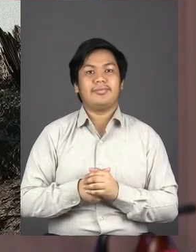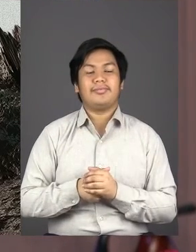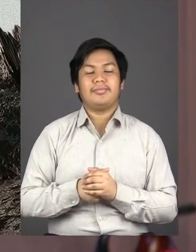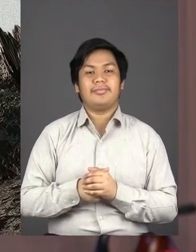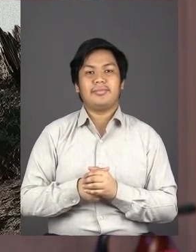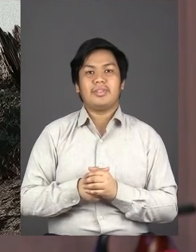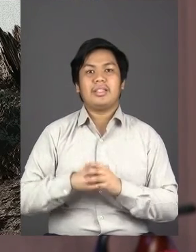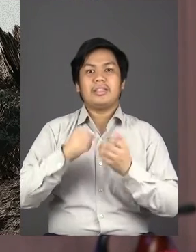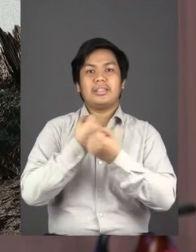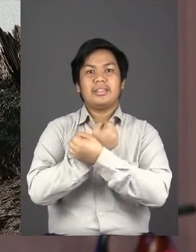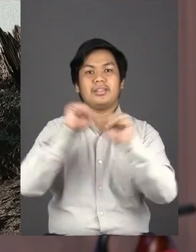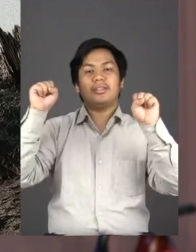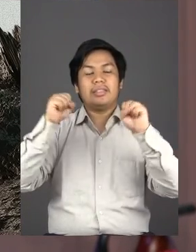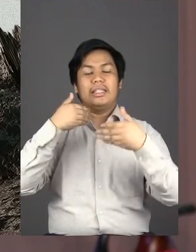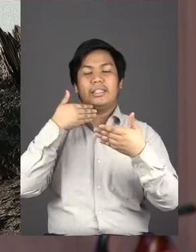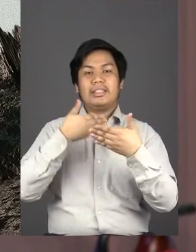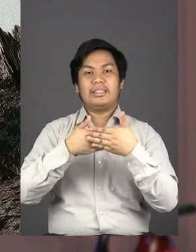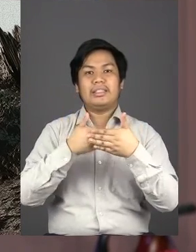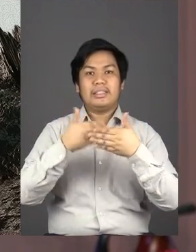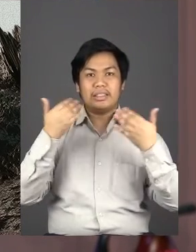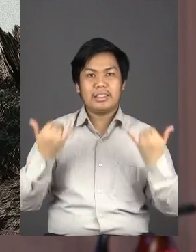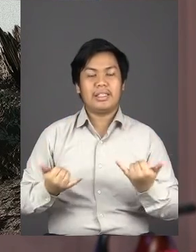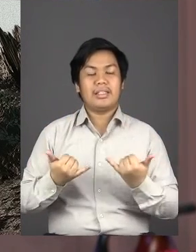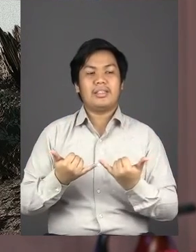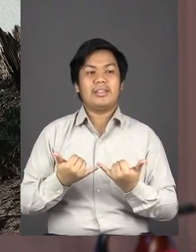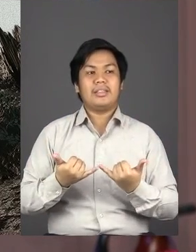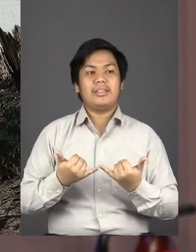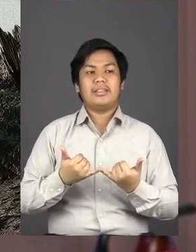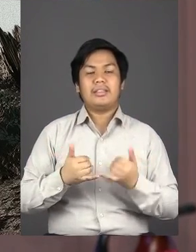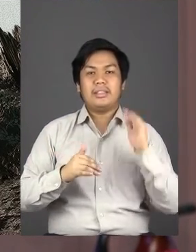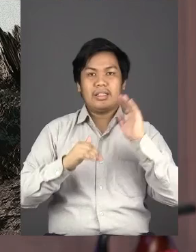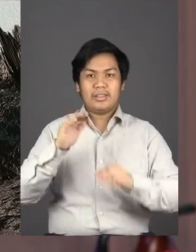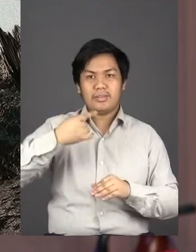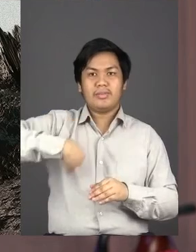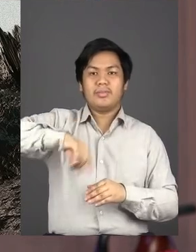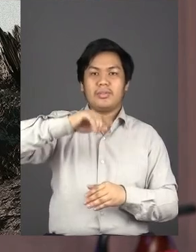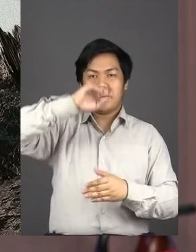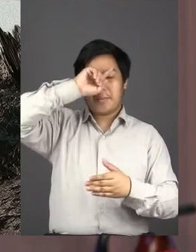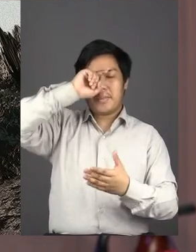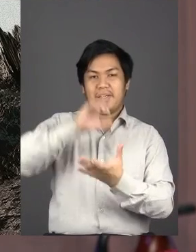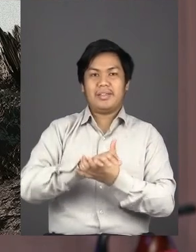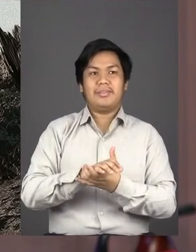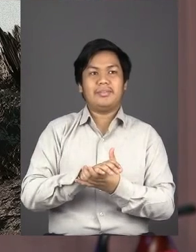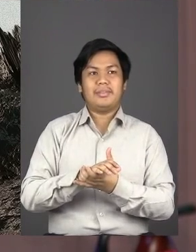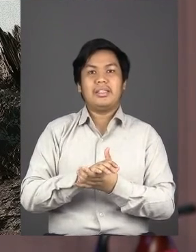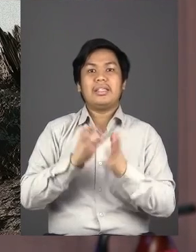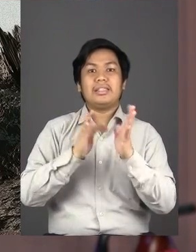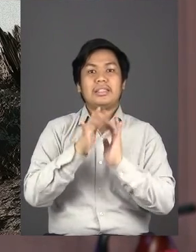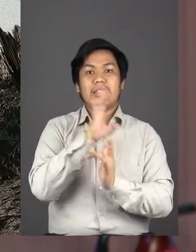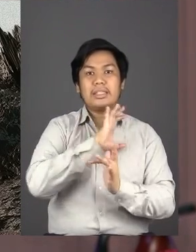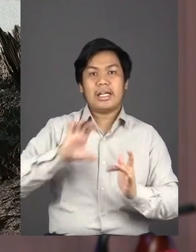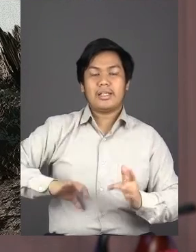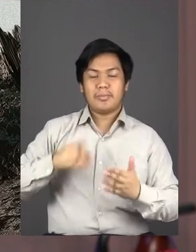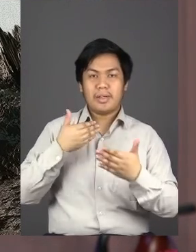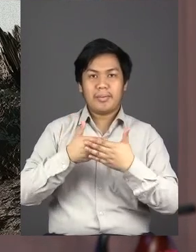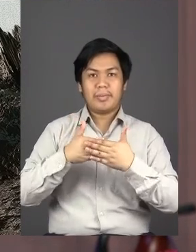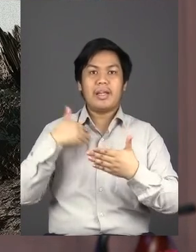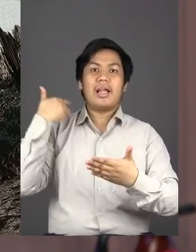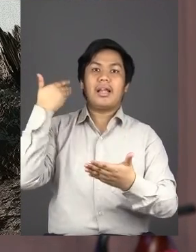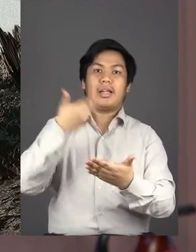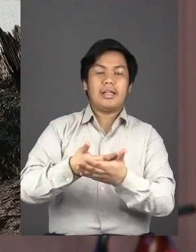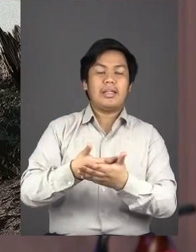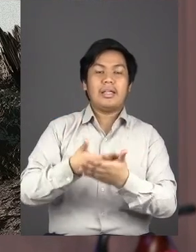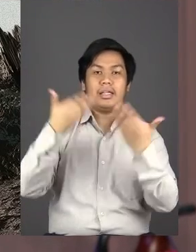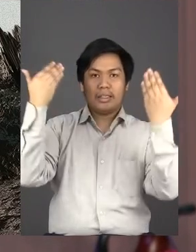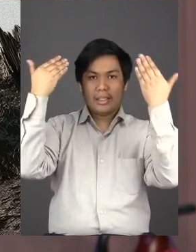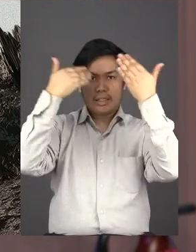For salvation is nearer to us now than when we first believed. Kasi malapit na dumating si Jesus. The night is